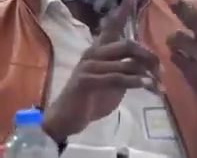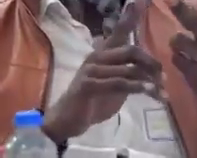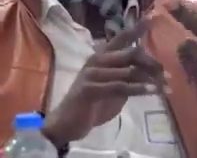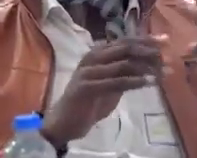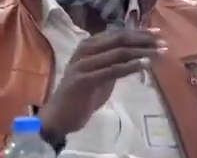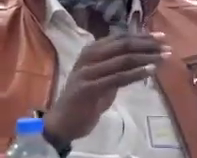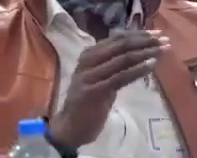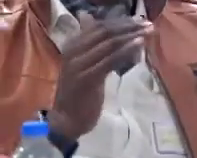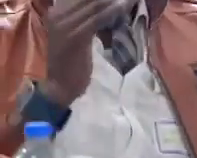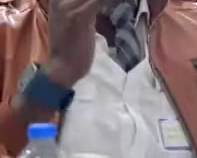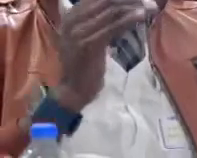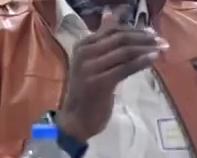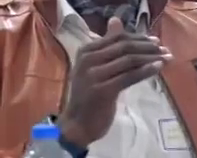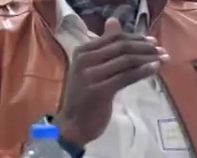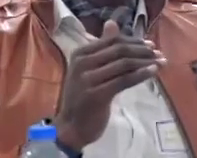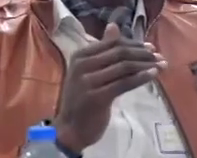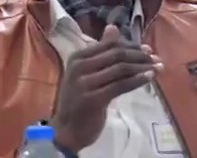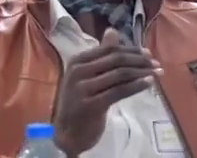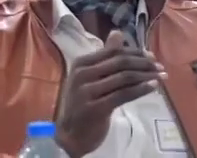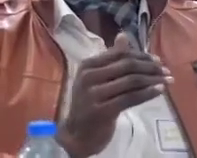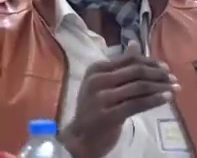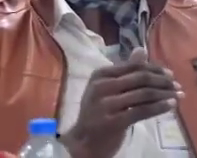influences.